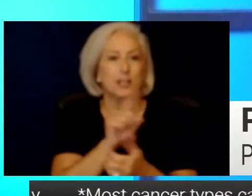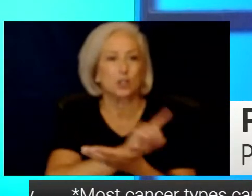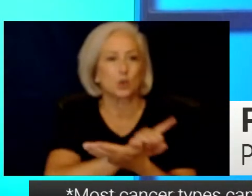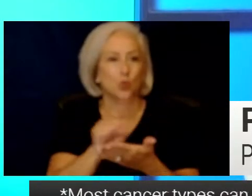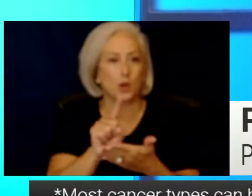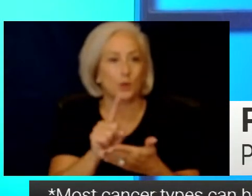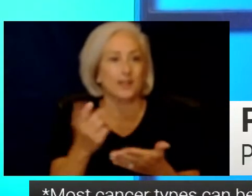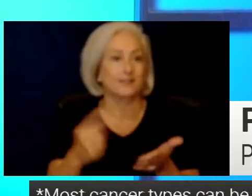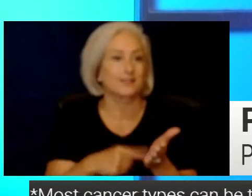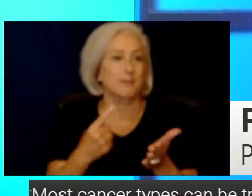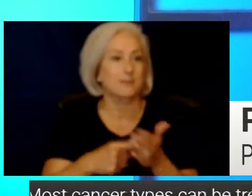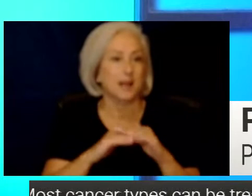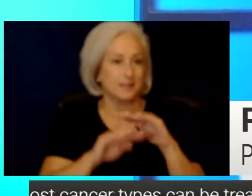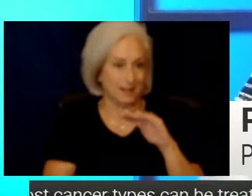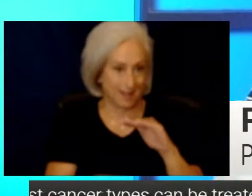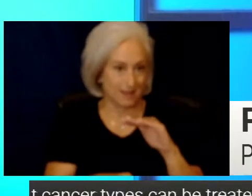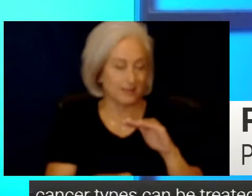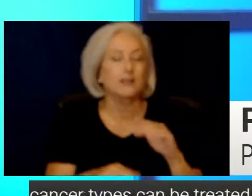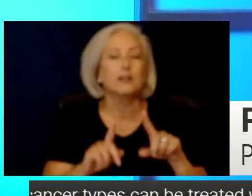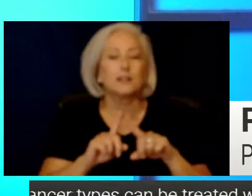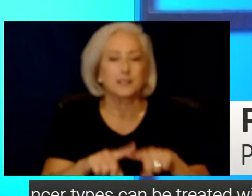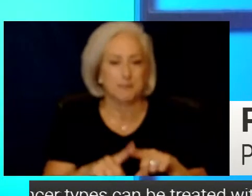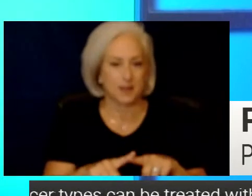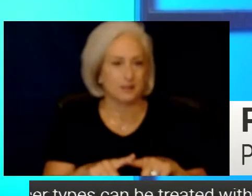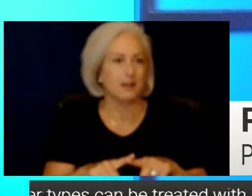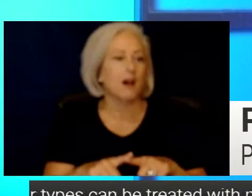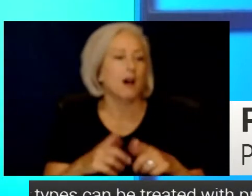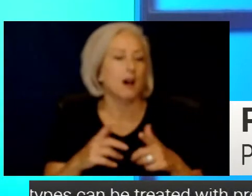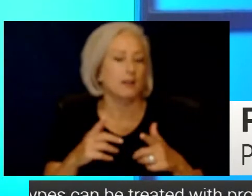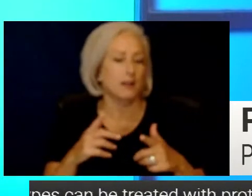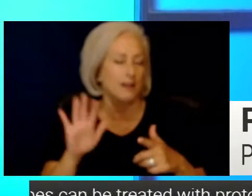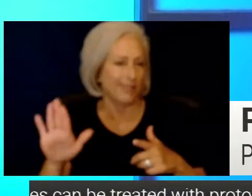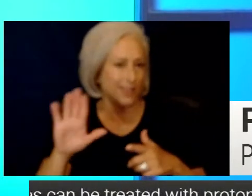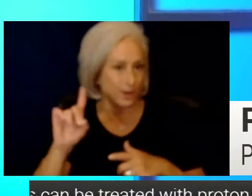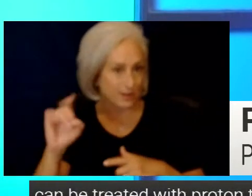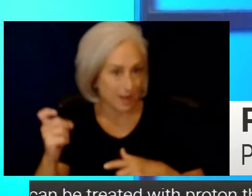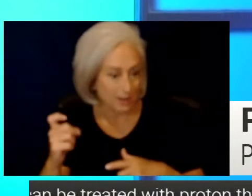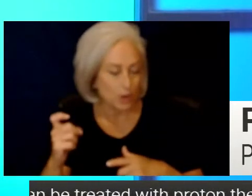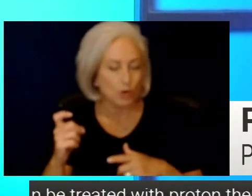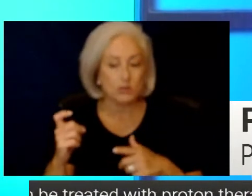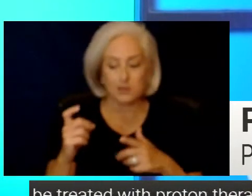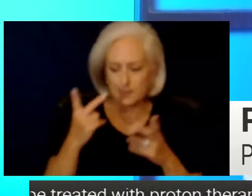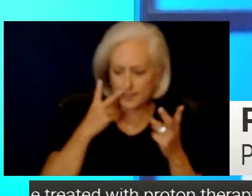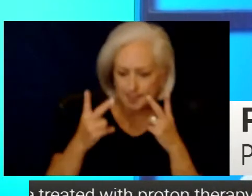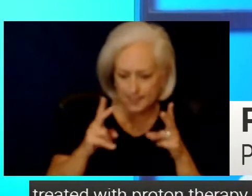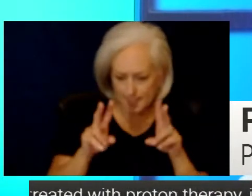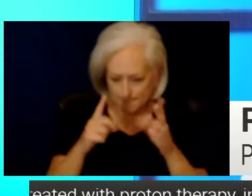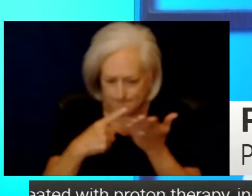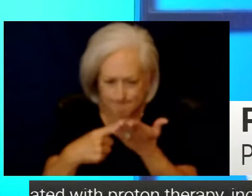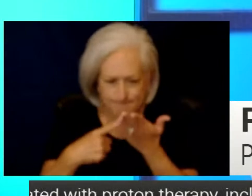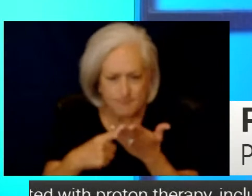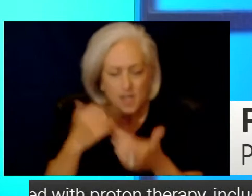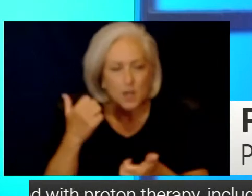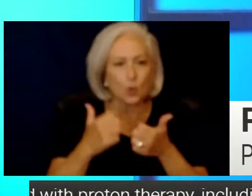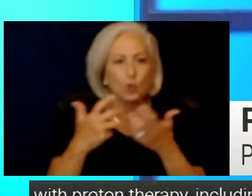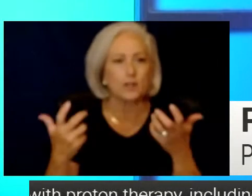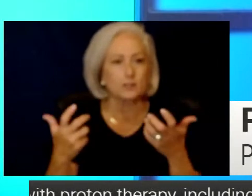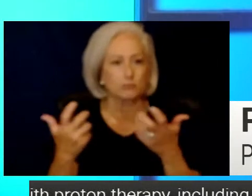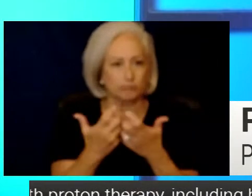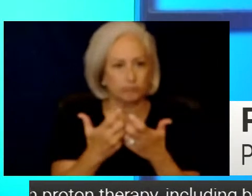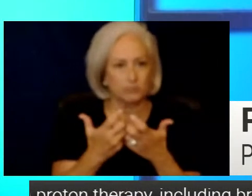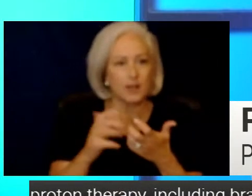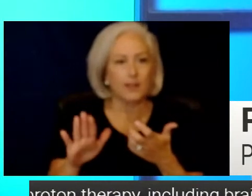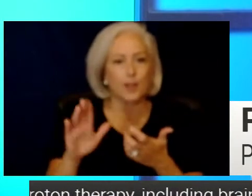get them the opinion on whether proton therapy is right for them. And actually, if proton therapy is right for them, we can get them the treatment very quickly. So have you been